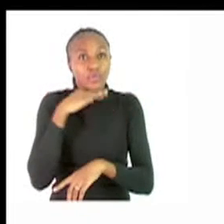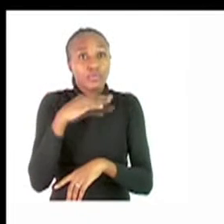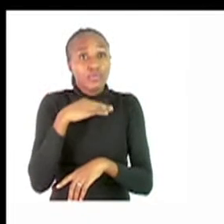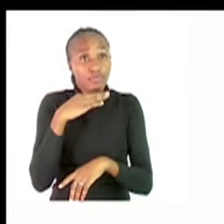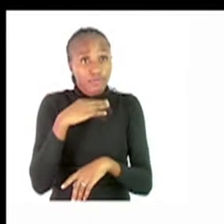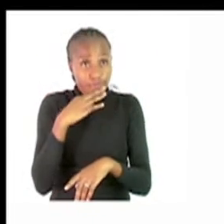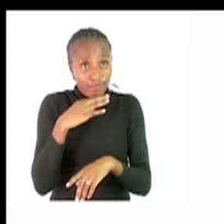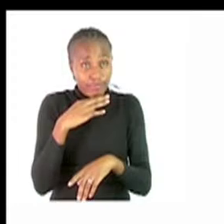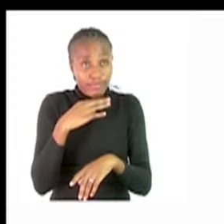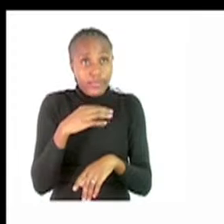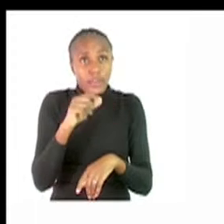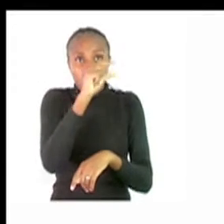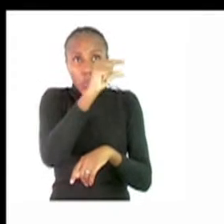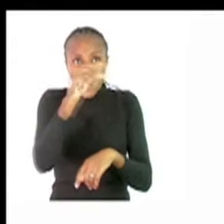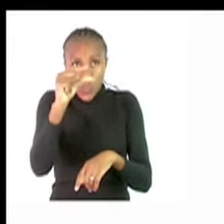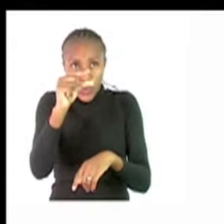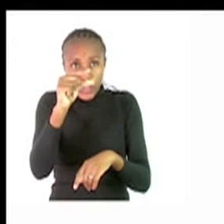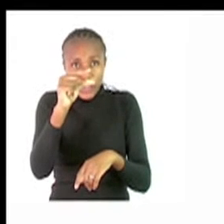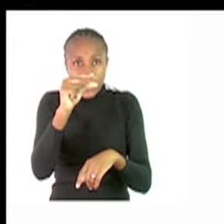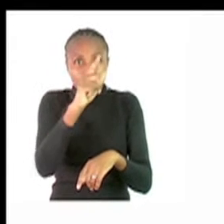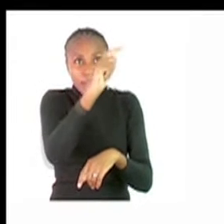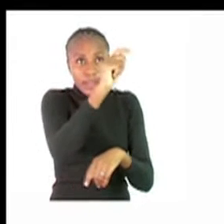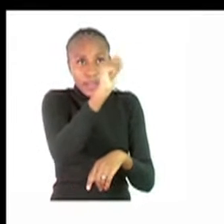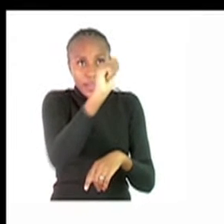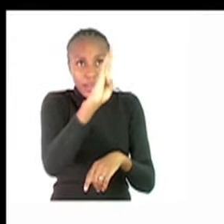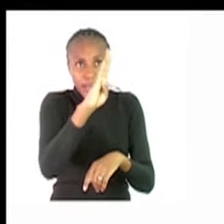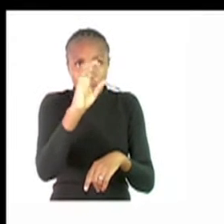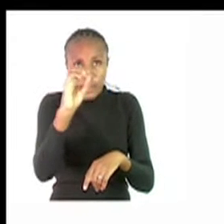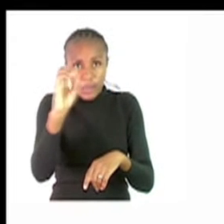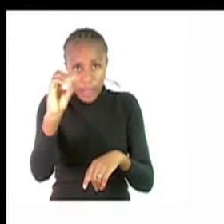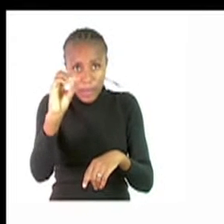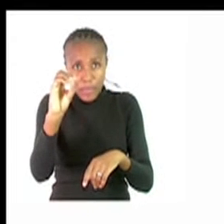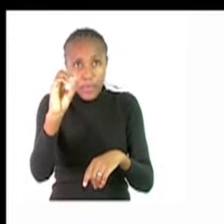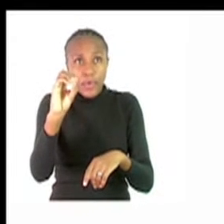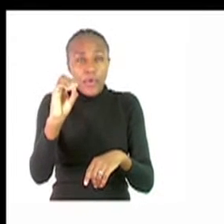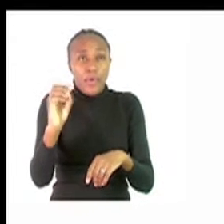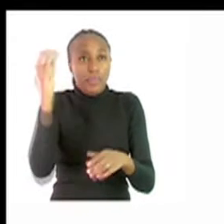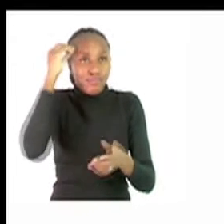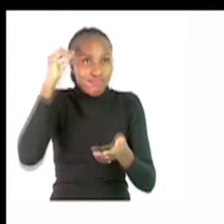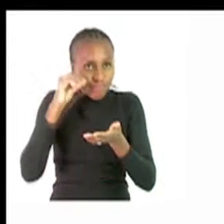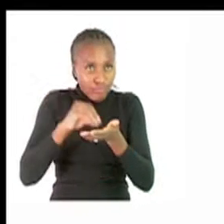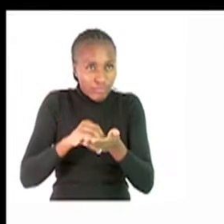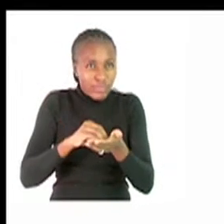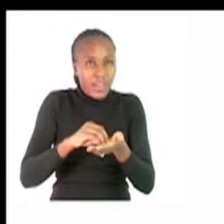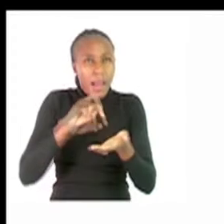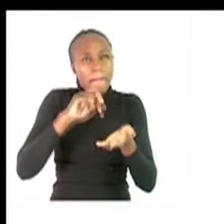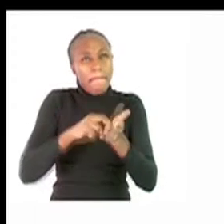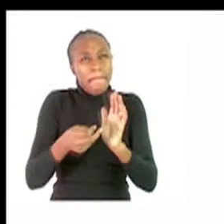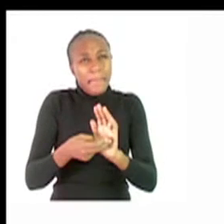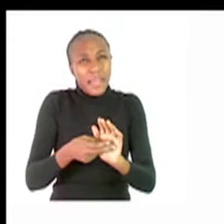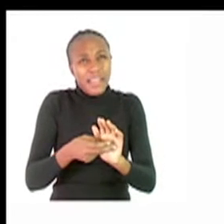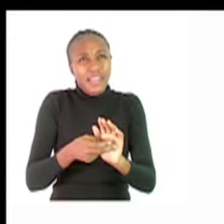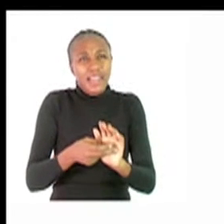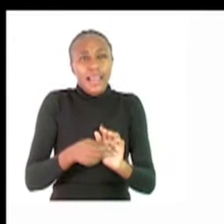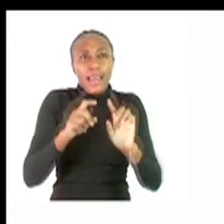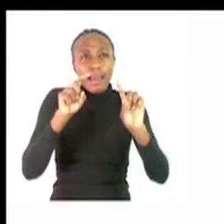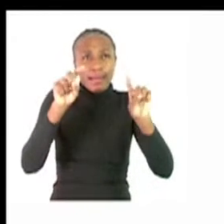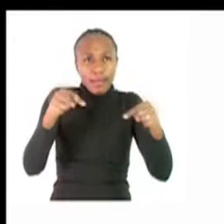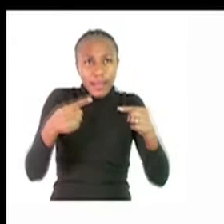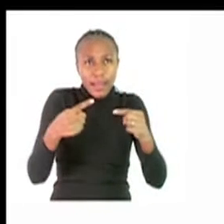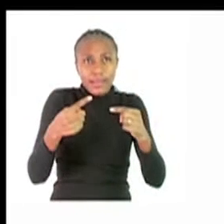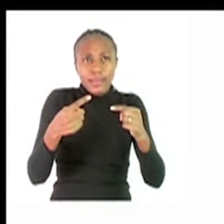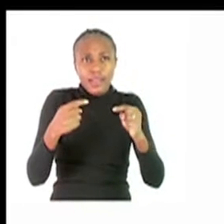today are taboo, which simply means a social or religious custom prohibiting or restricting a